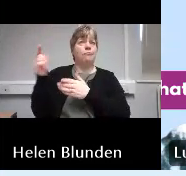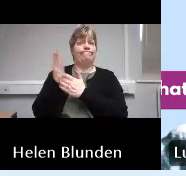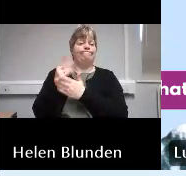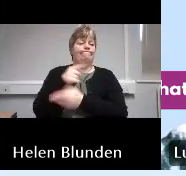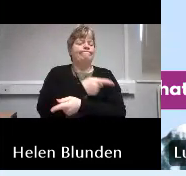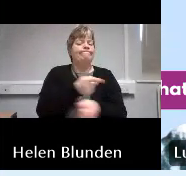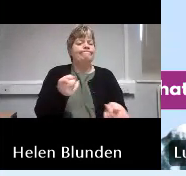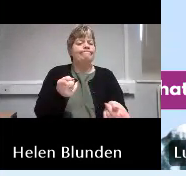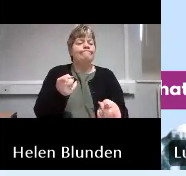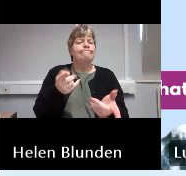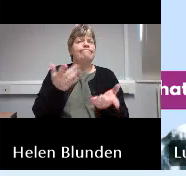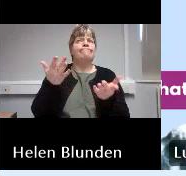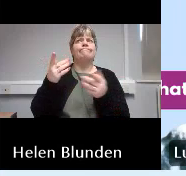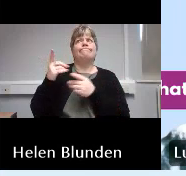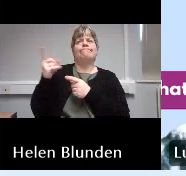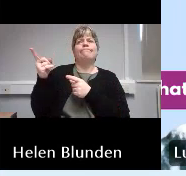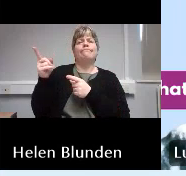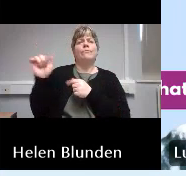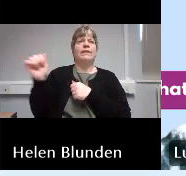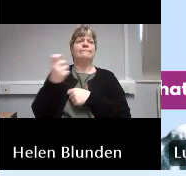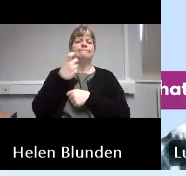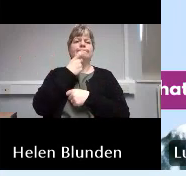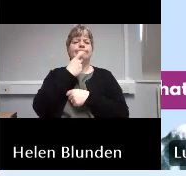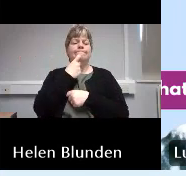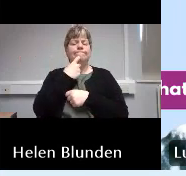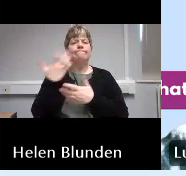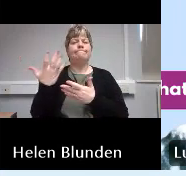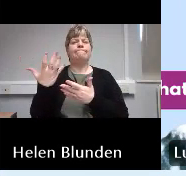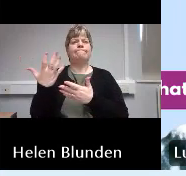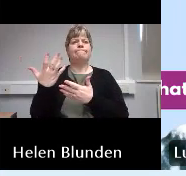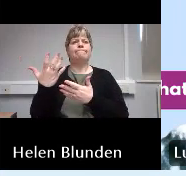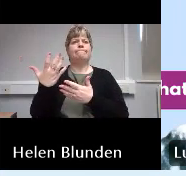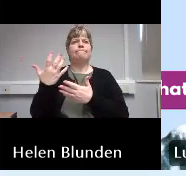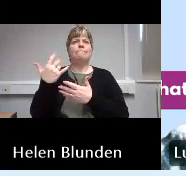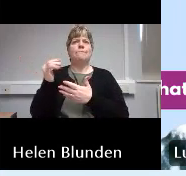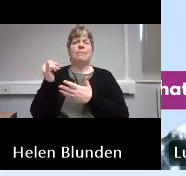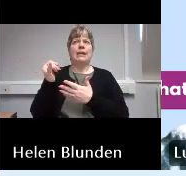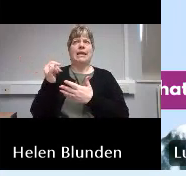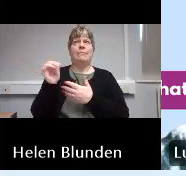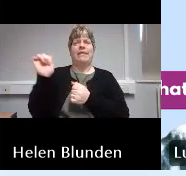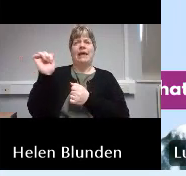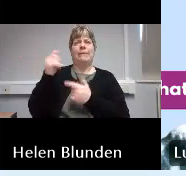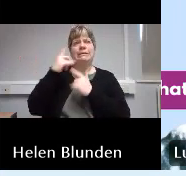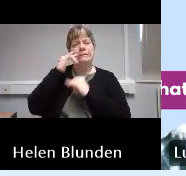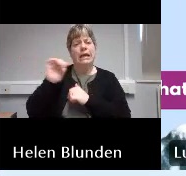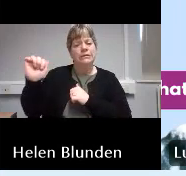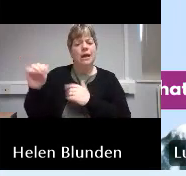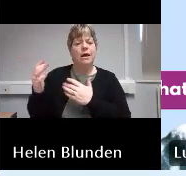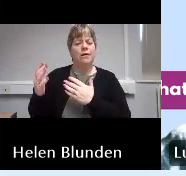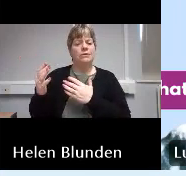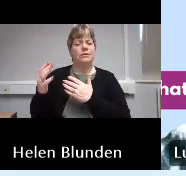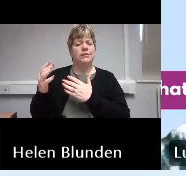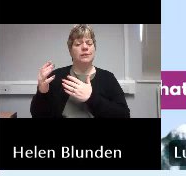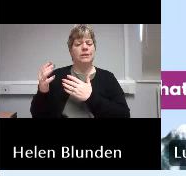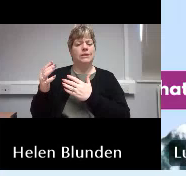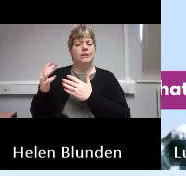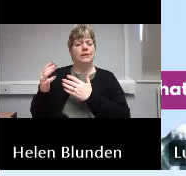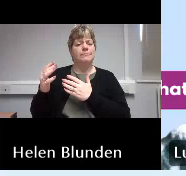are whose resilience can, maybe being tested. It's trusted adults